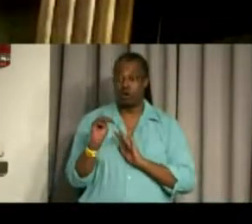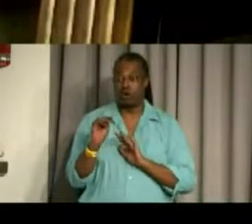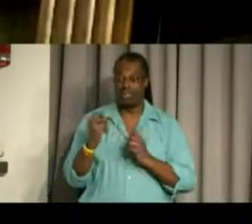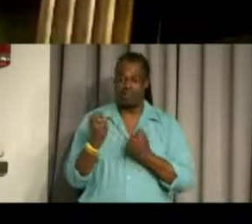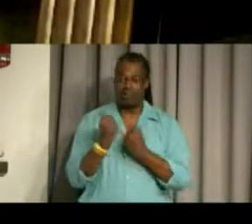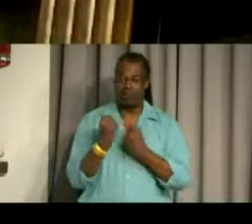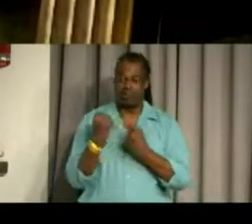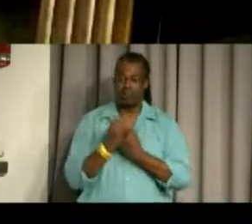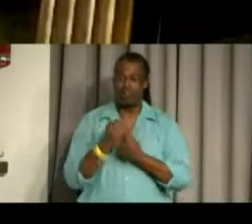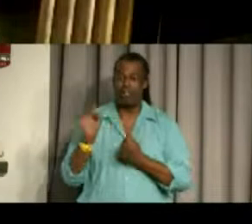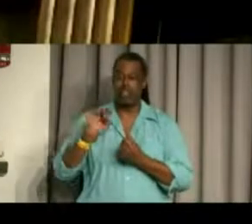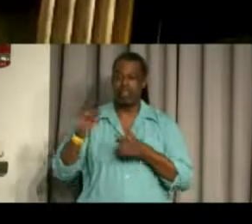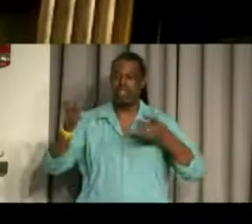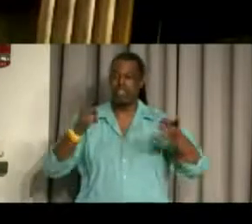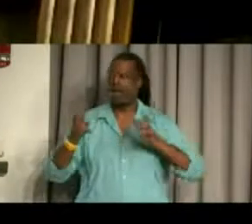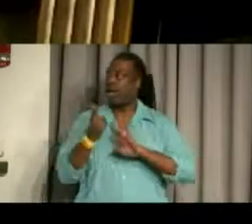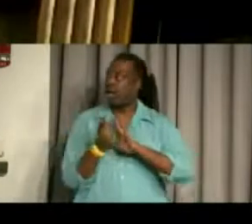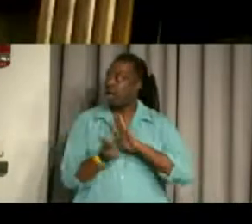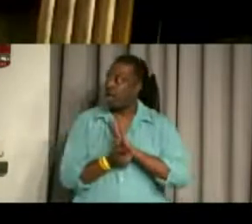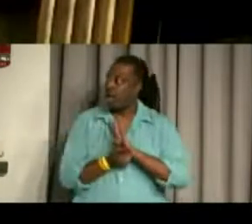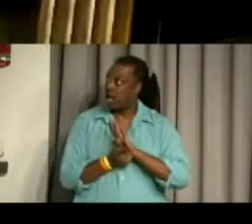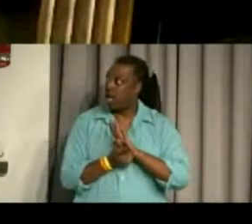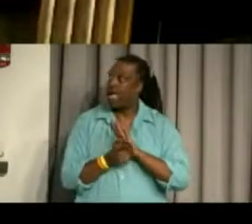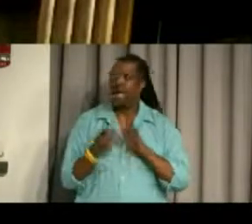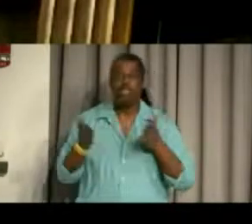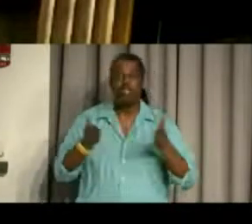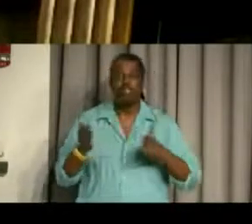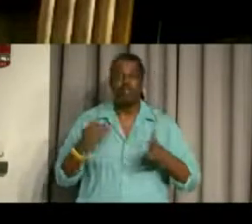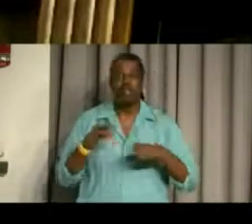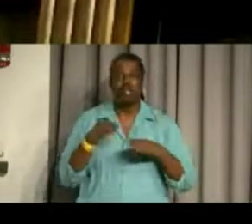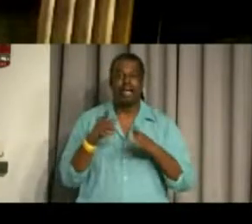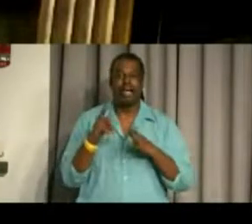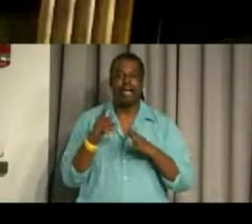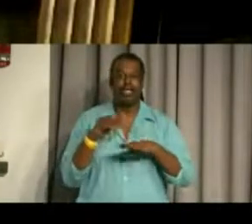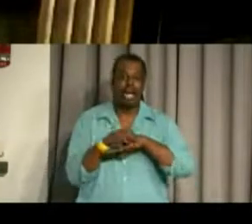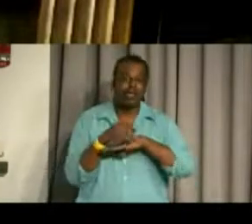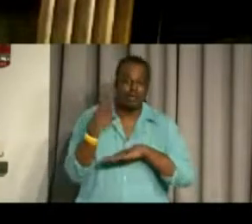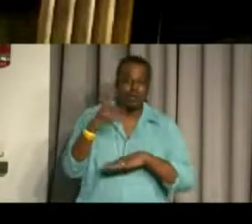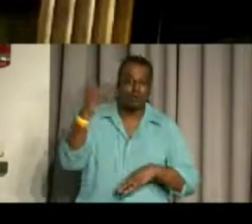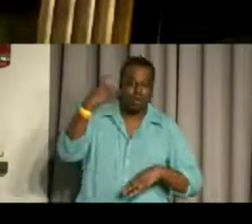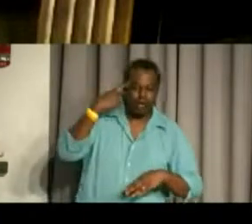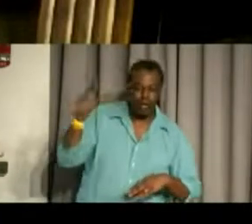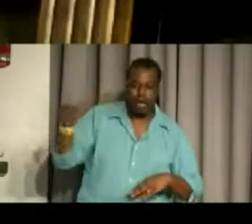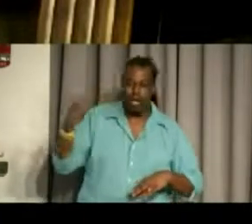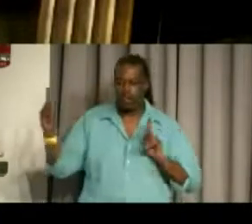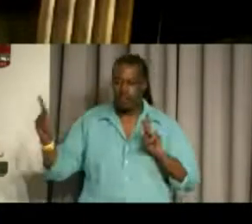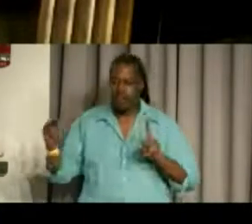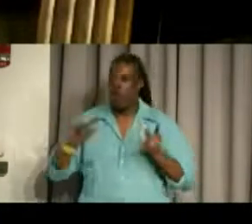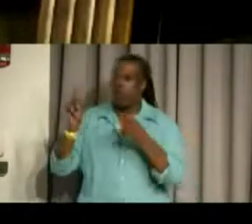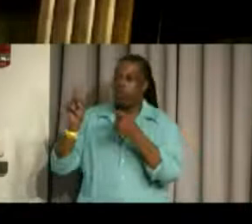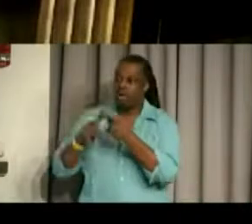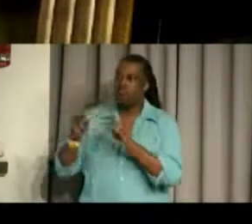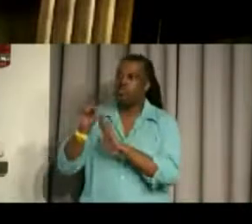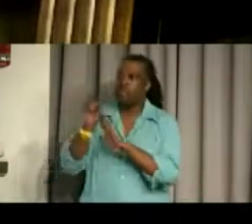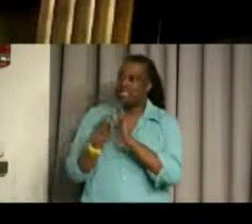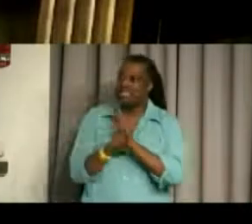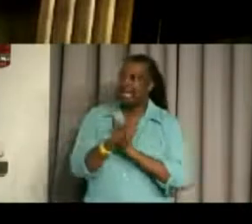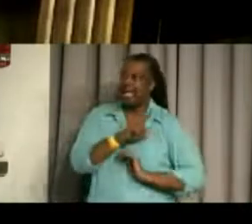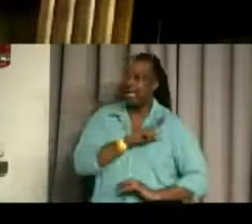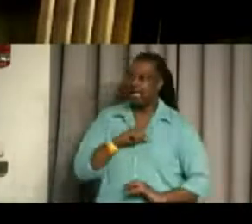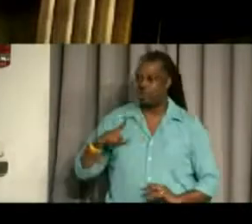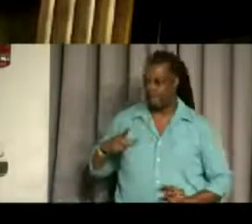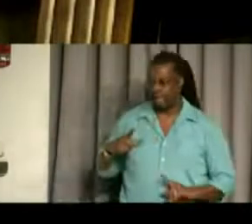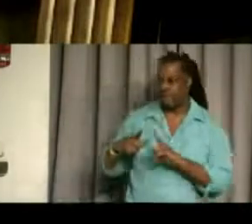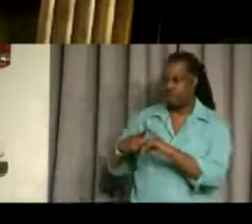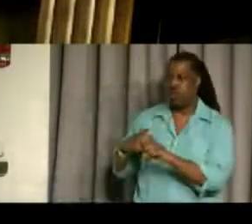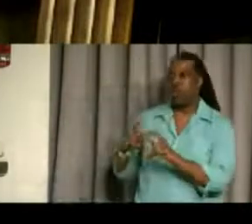the emergency manager law and serving as counsel to the governor and to others went to the state legislature with a